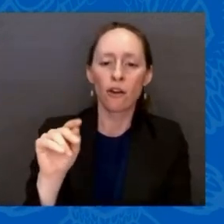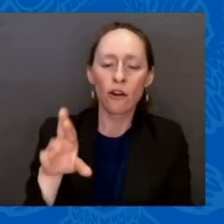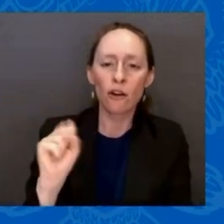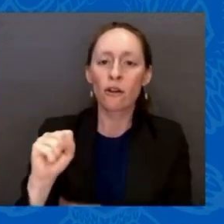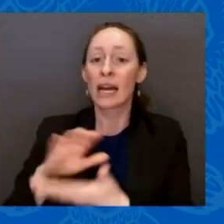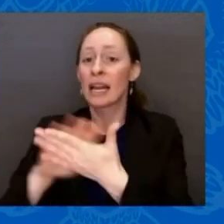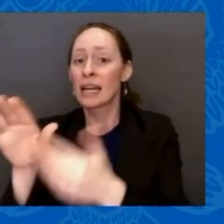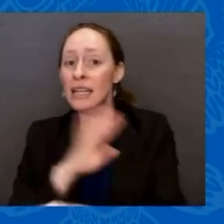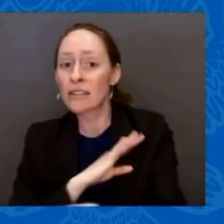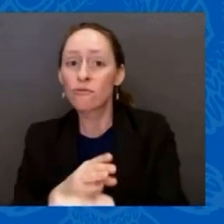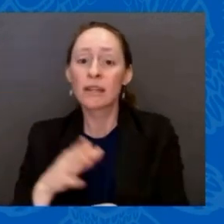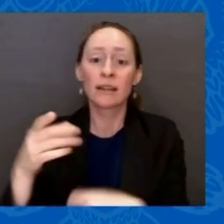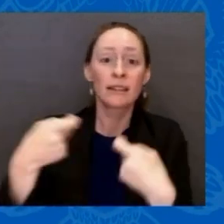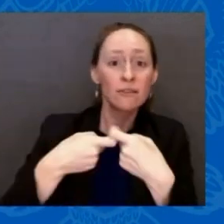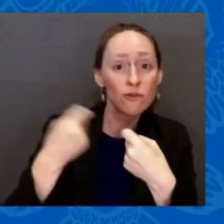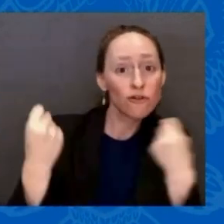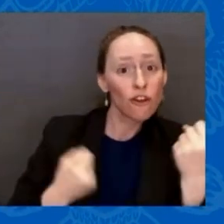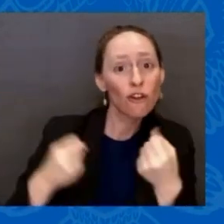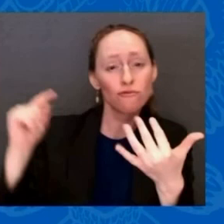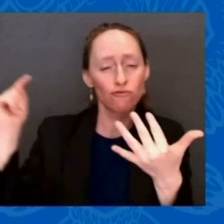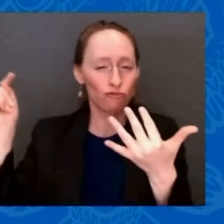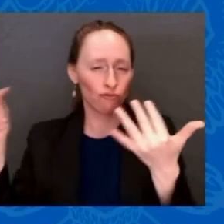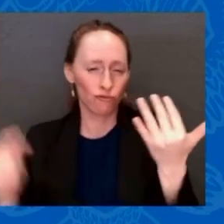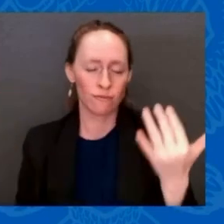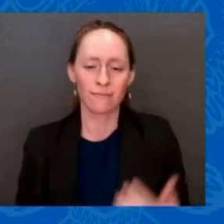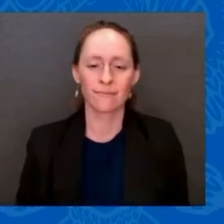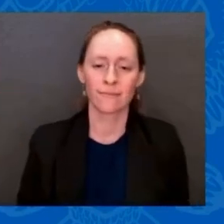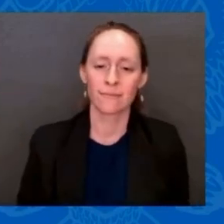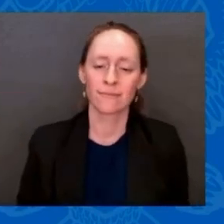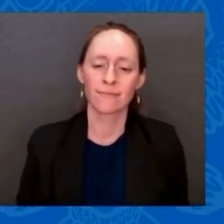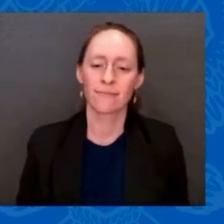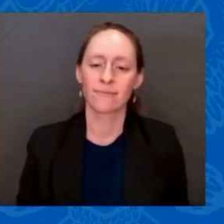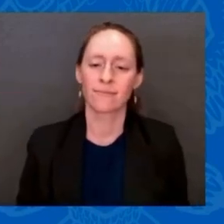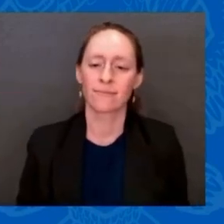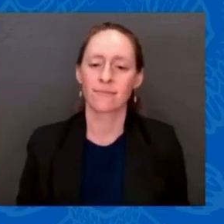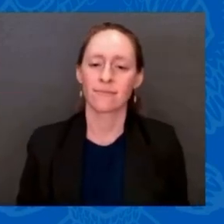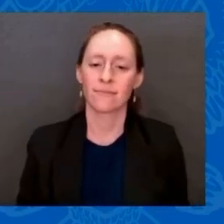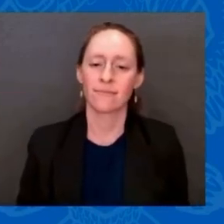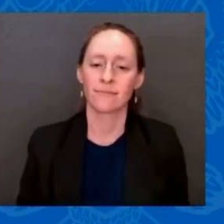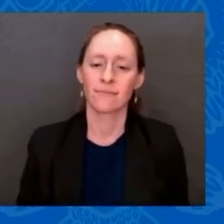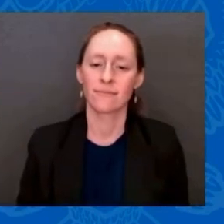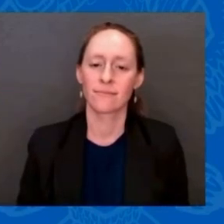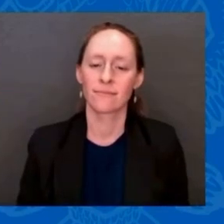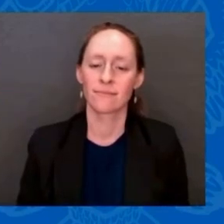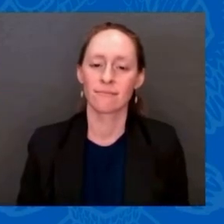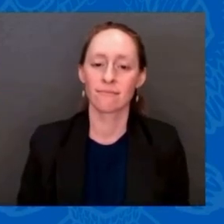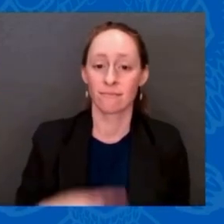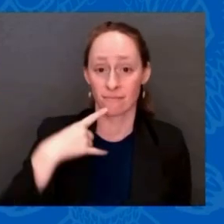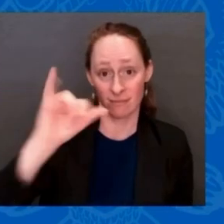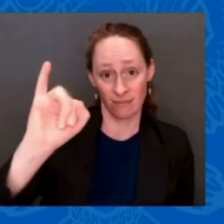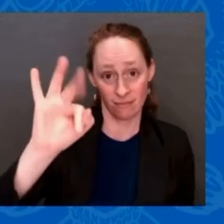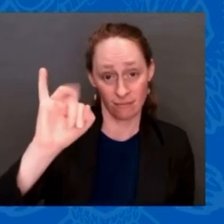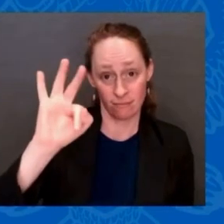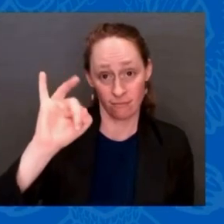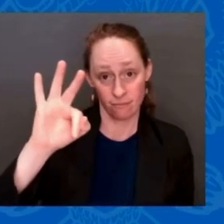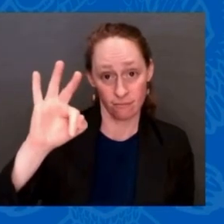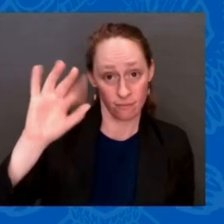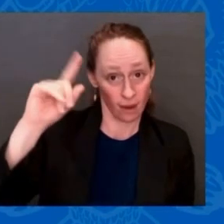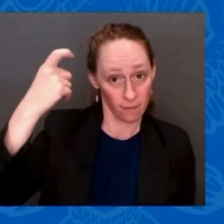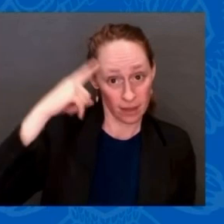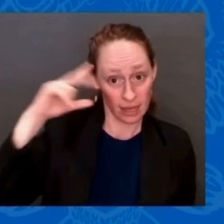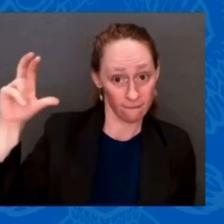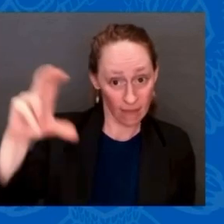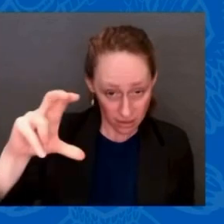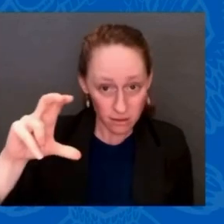would discourage private investment. Give me a break. We went to see a whole lot of